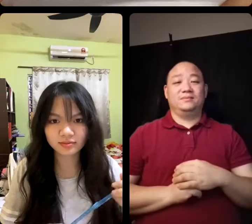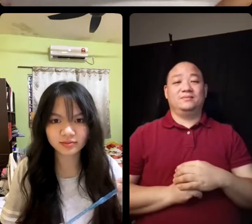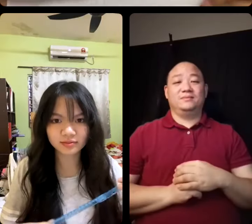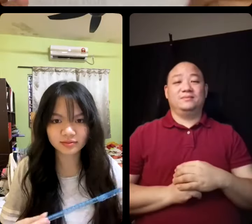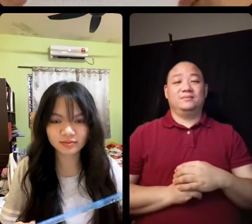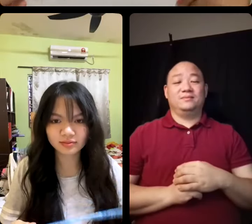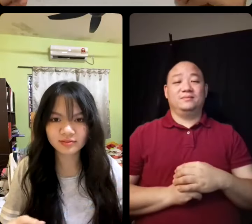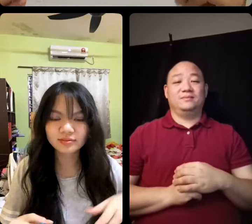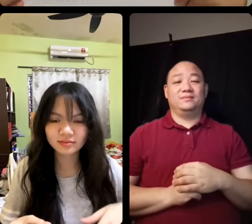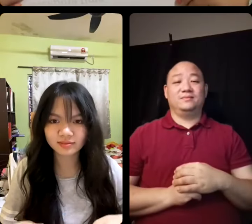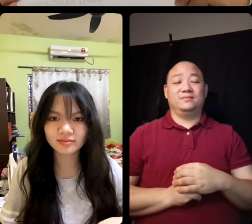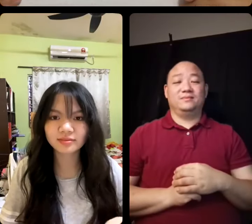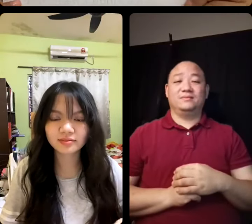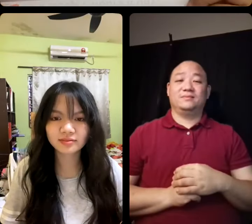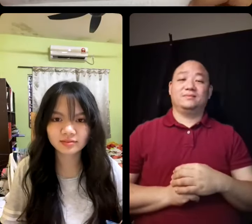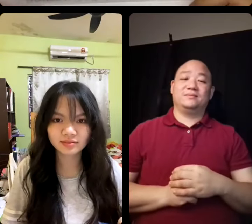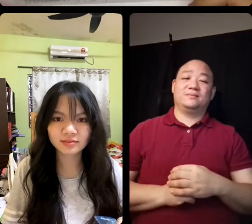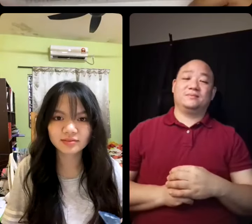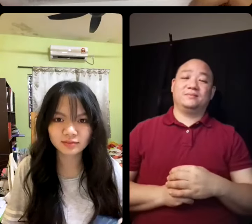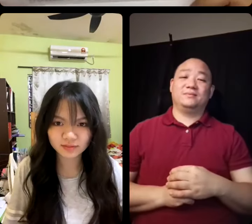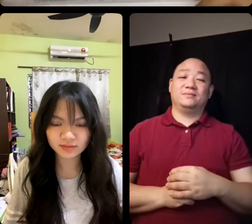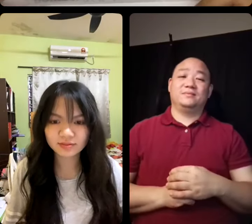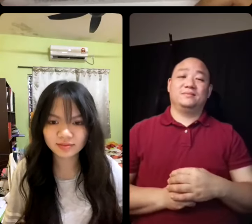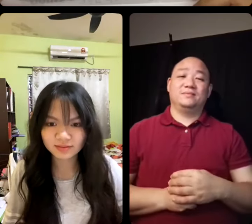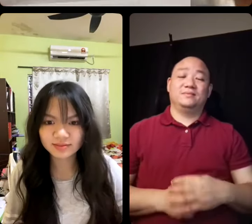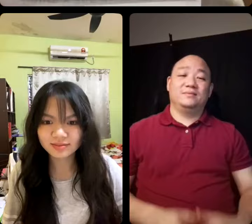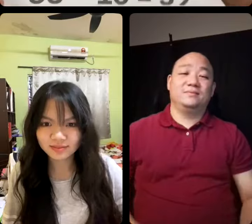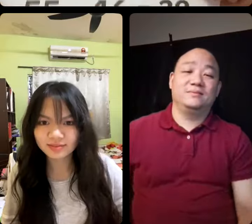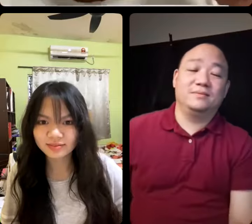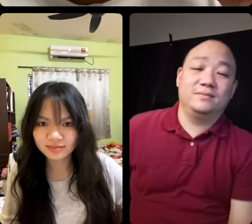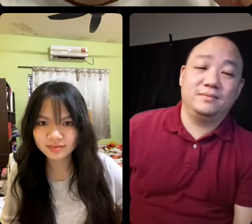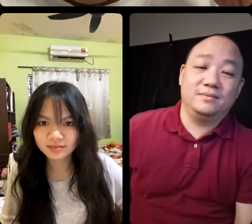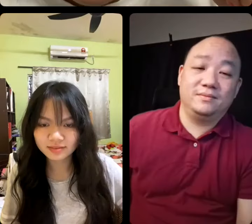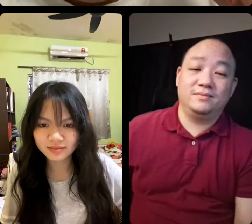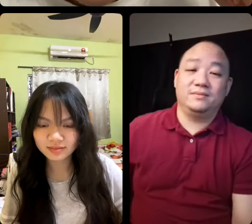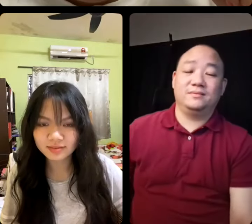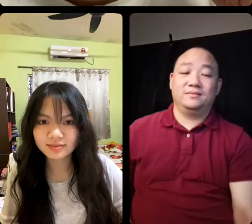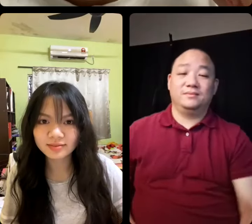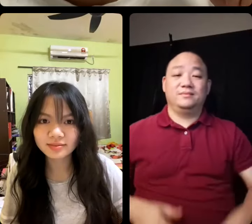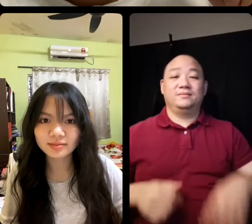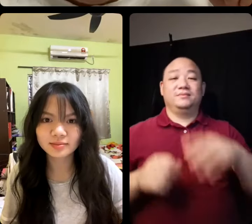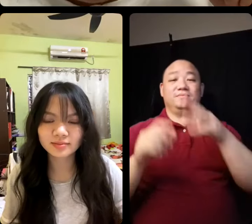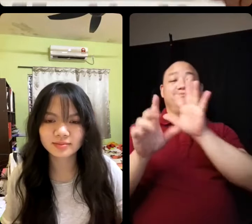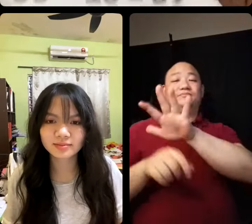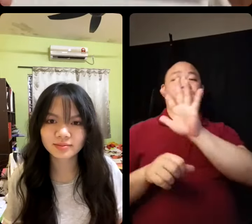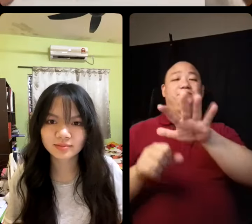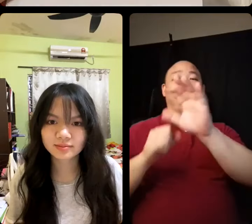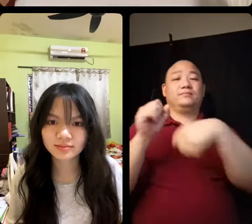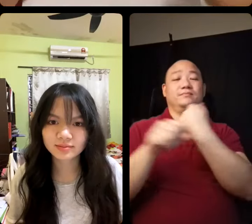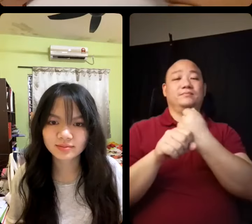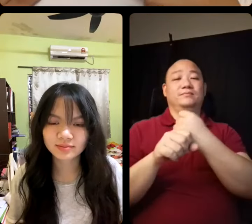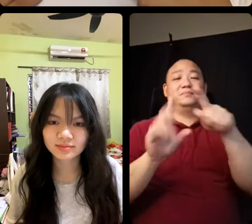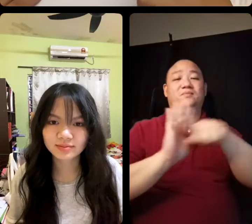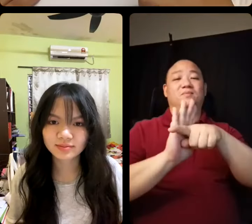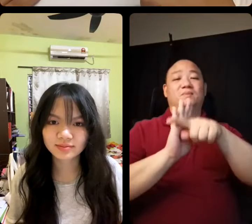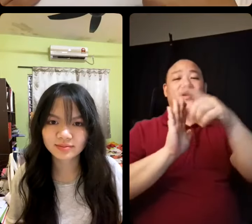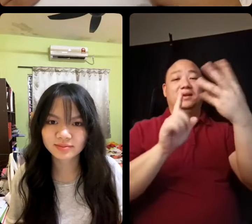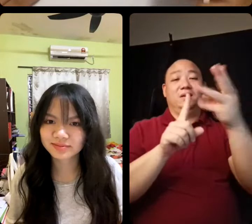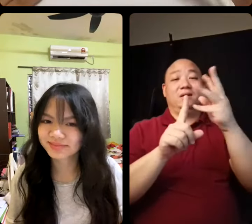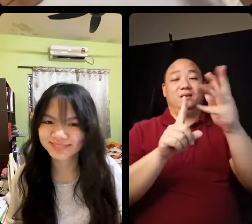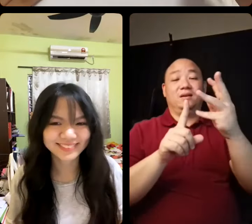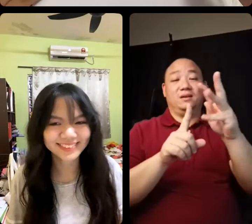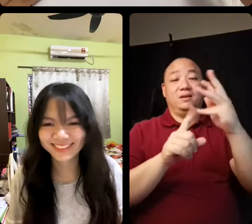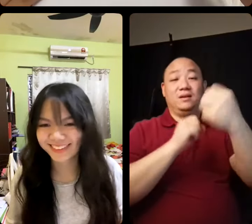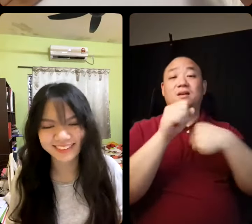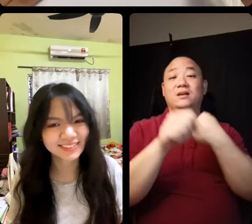tu. So it's going to be 39 years, everyone. Have you ever thought that you actually spend 16 years